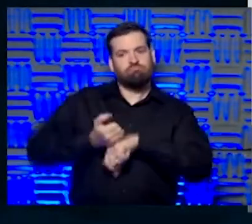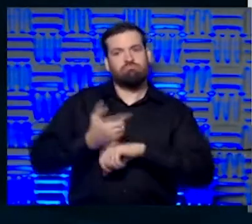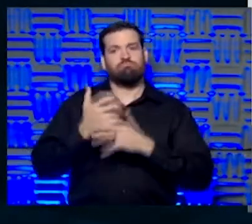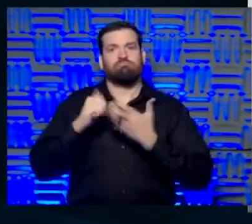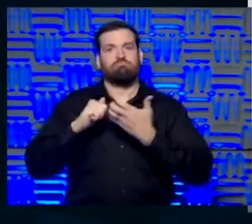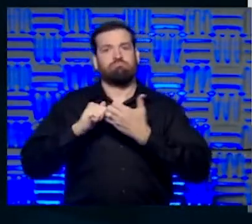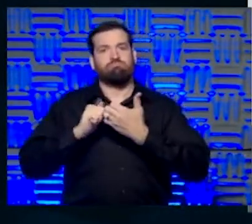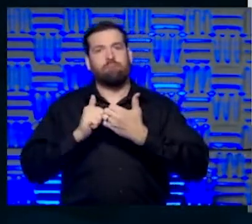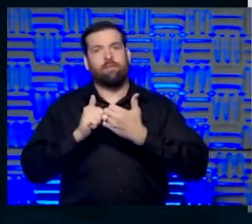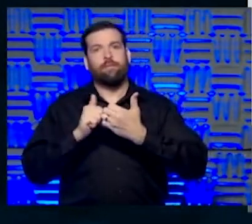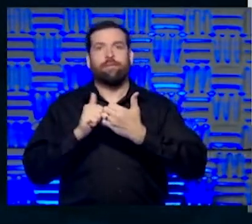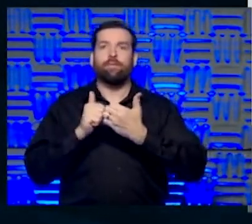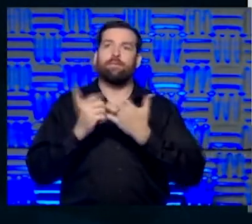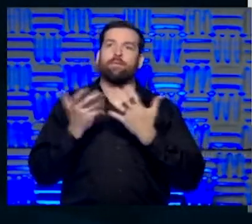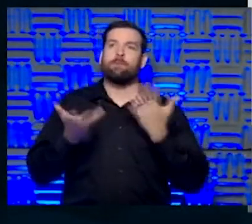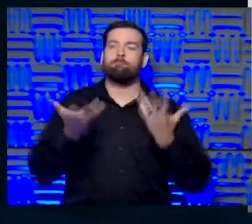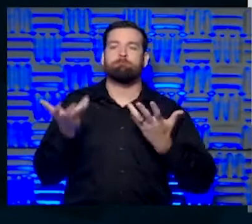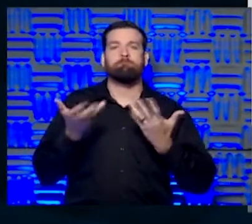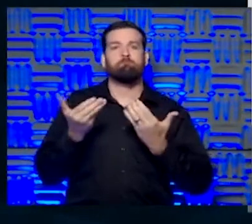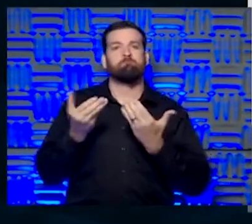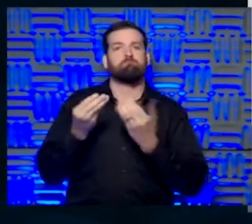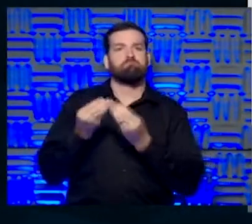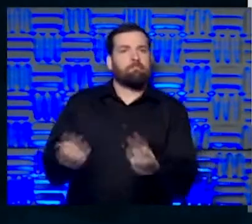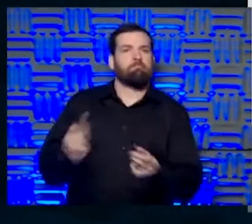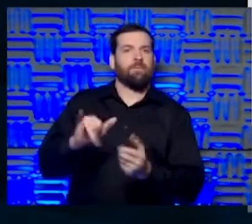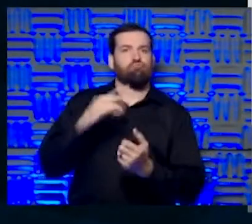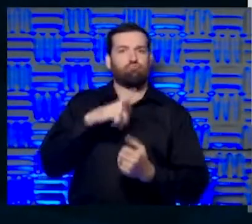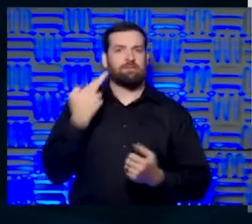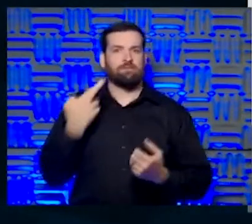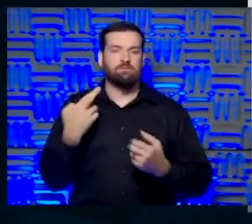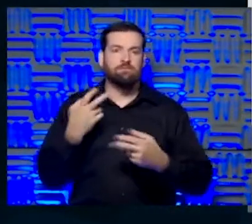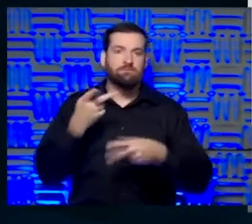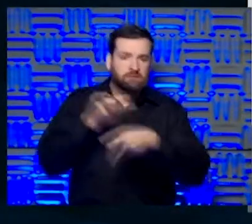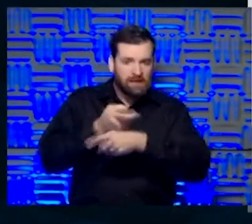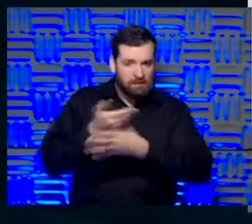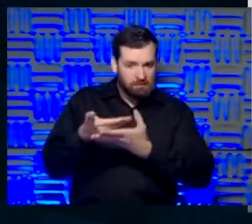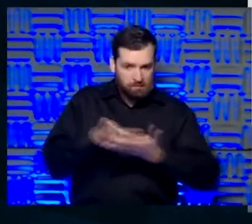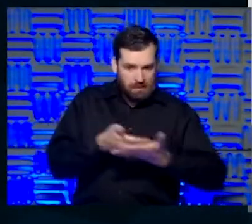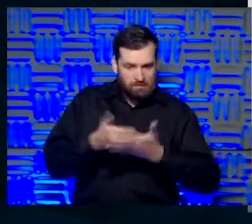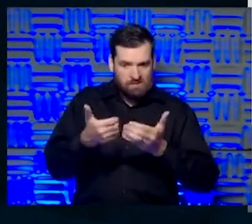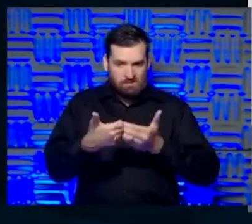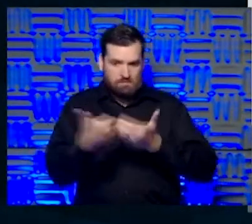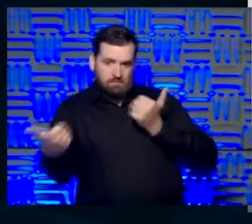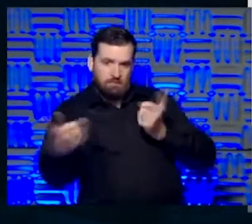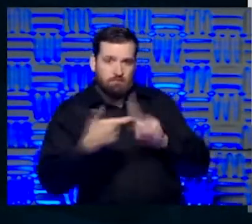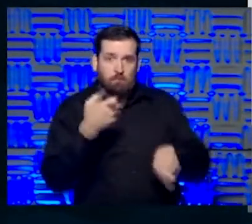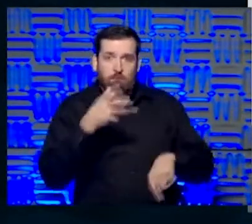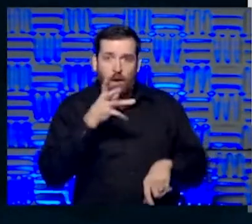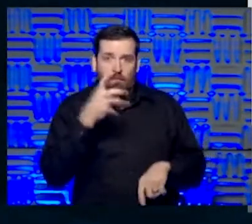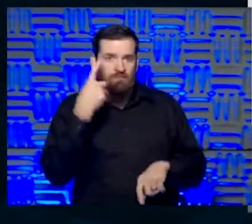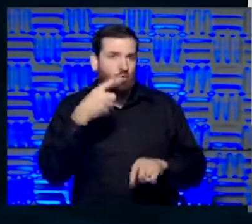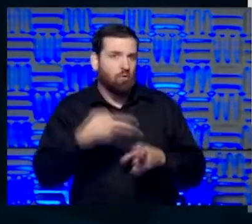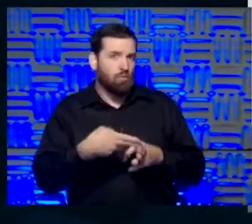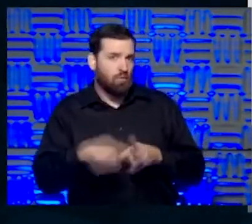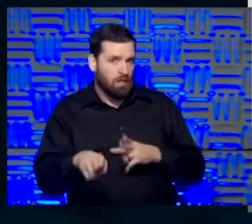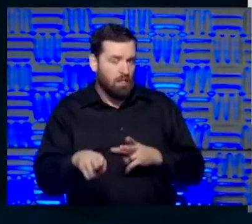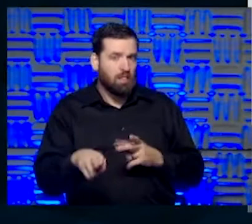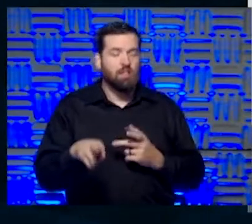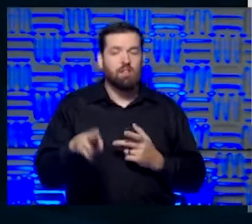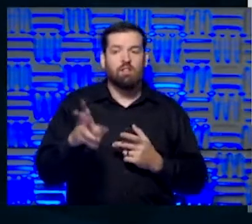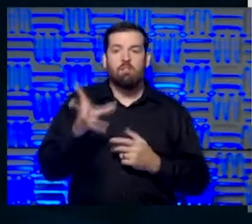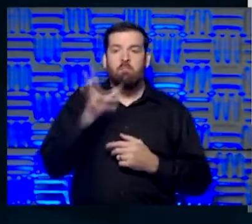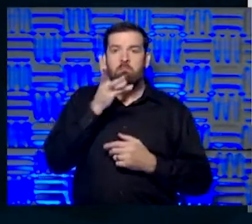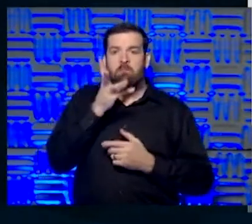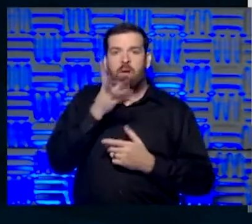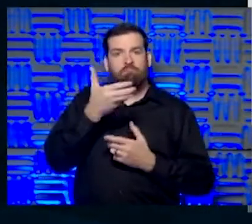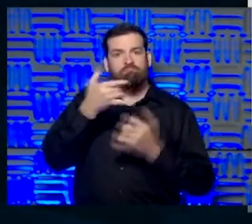to kind of mitigate that by keeping baby away from mom for a little bit of time, having mom wear a